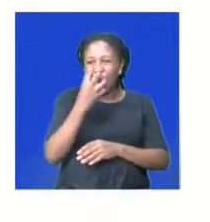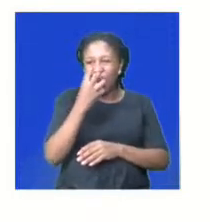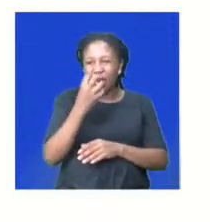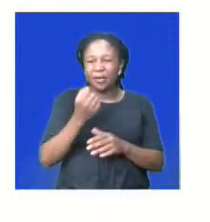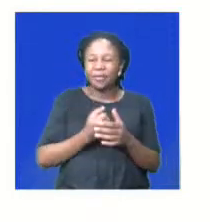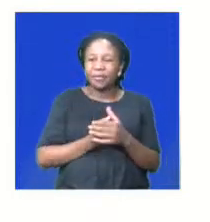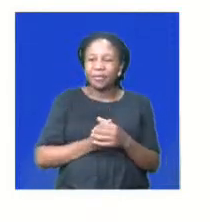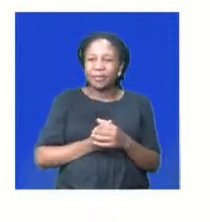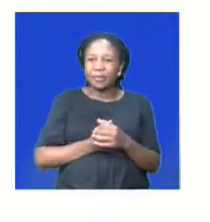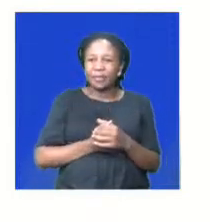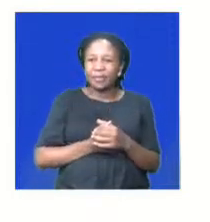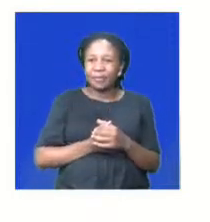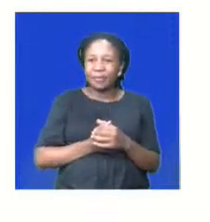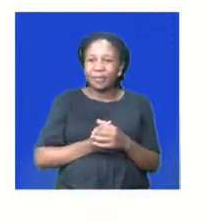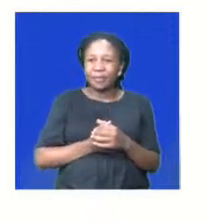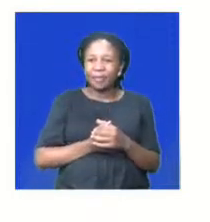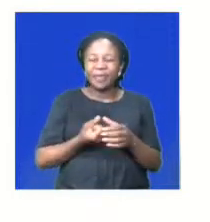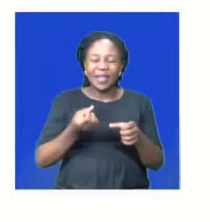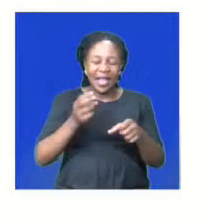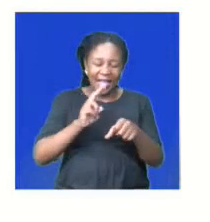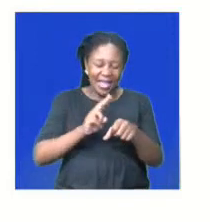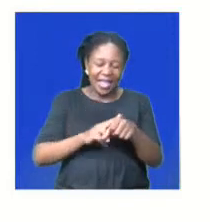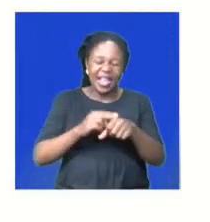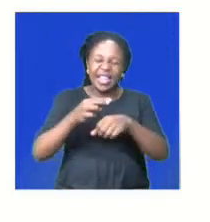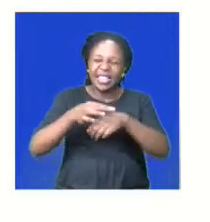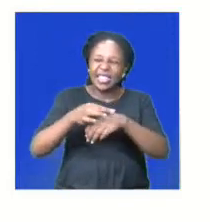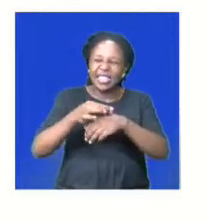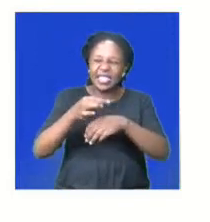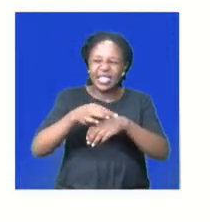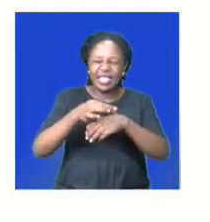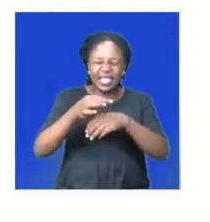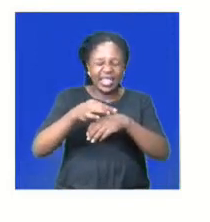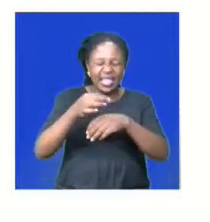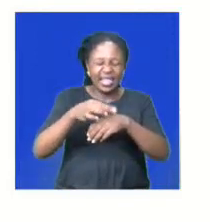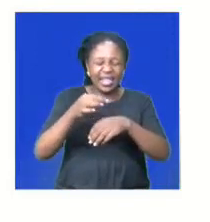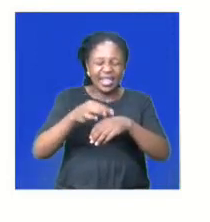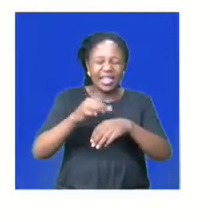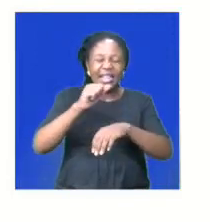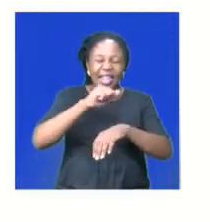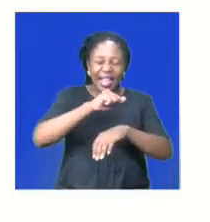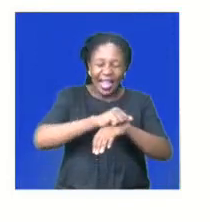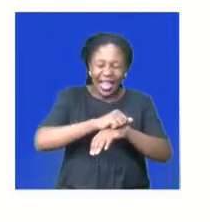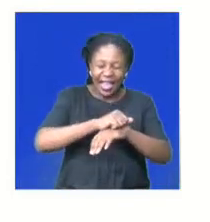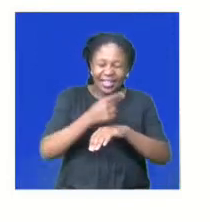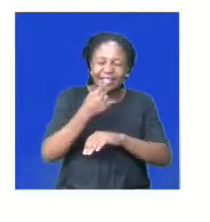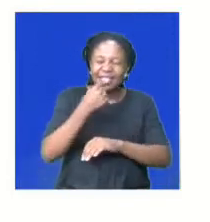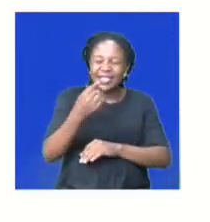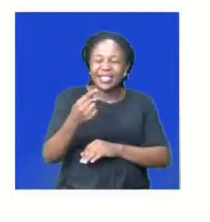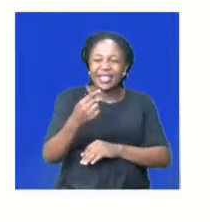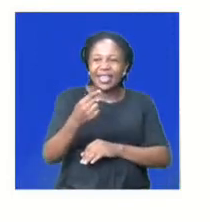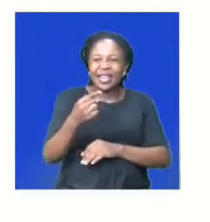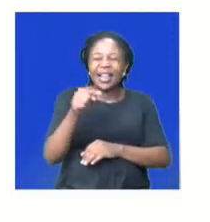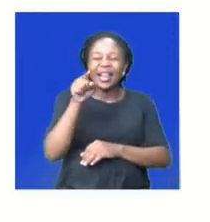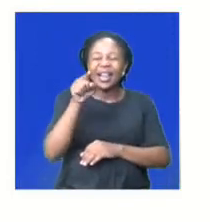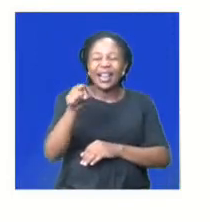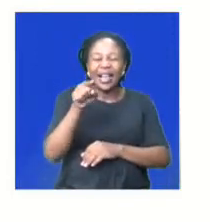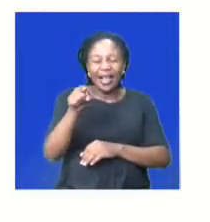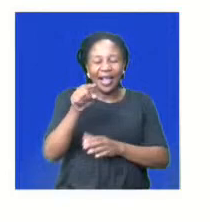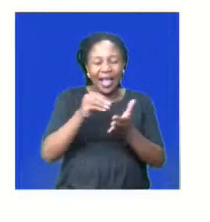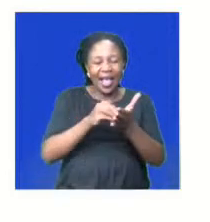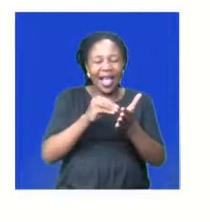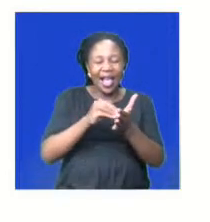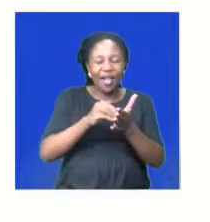cold, your hand or your skin will tell you. The skin we touch, we feel with the